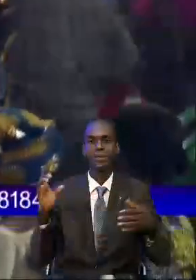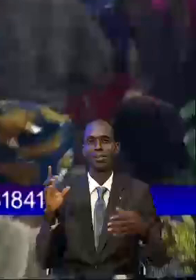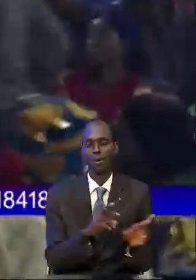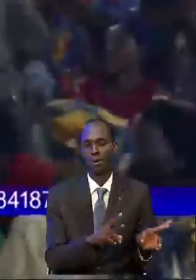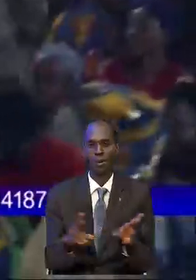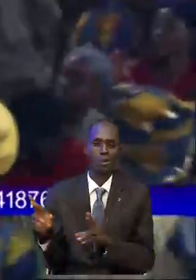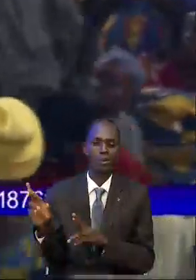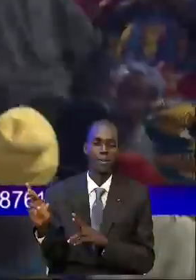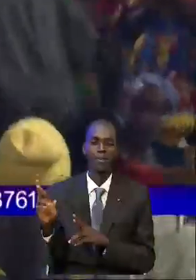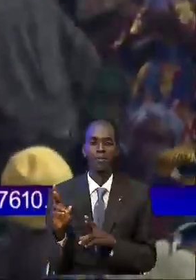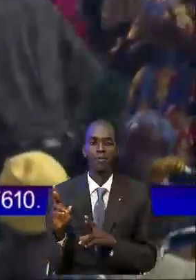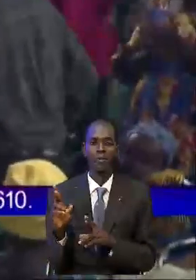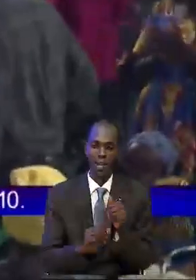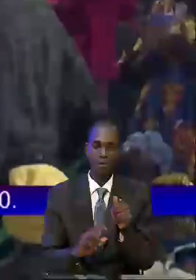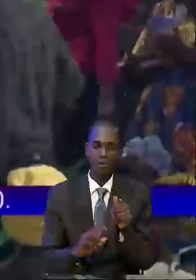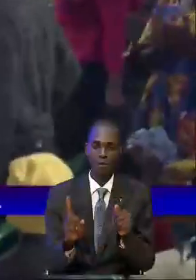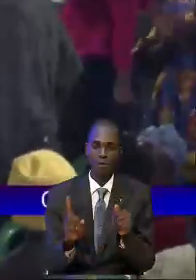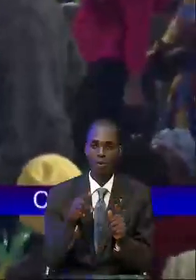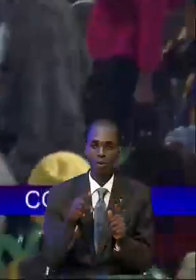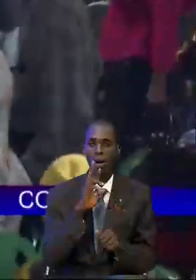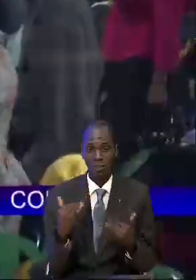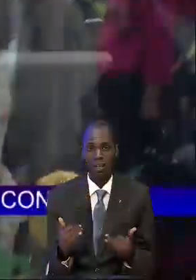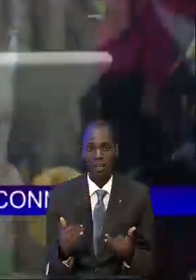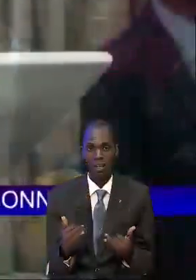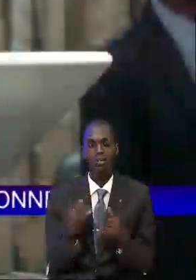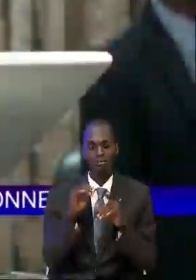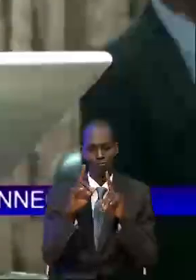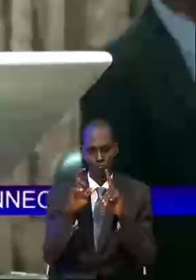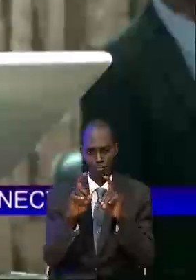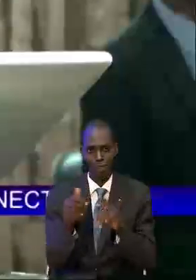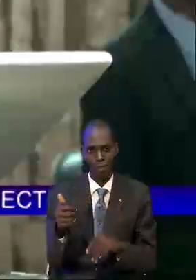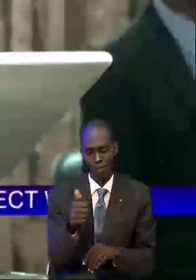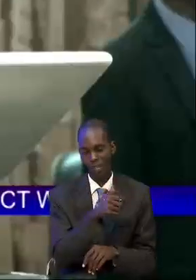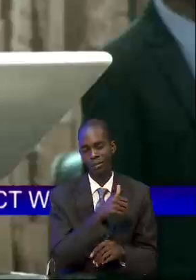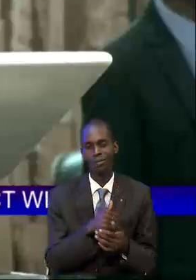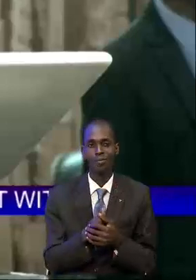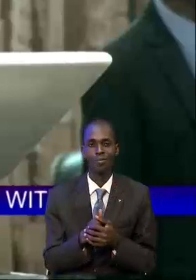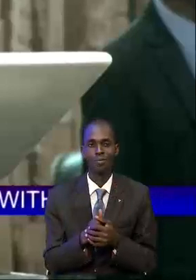power, power have been released. In all the location, check yourself.